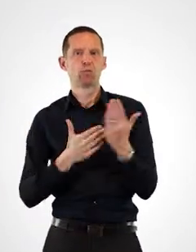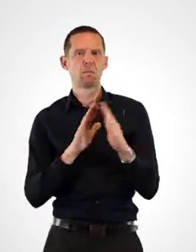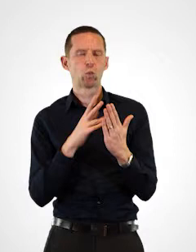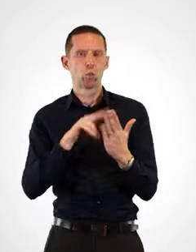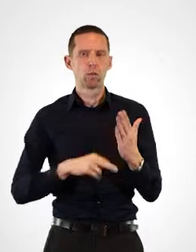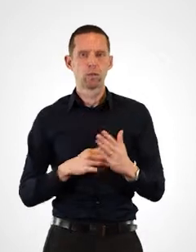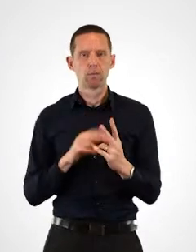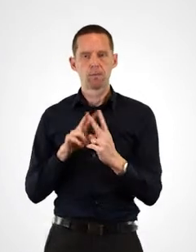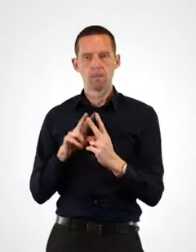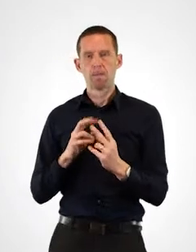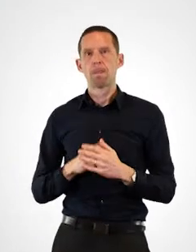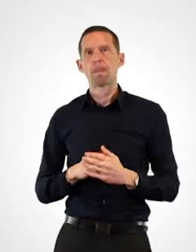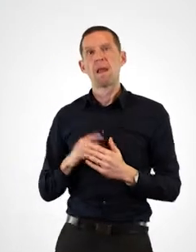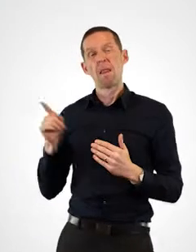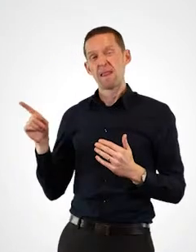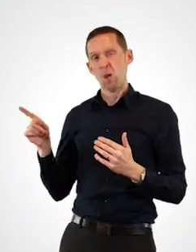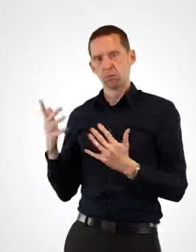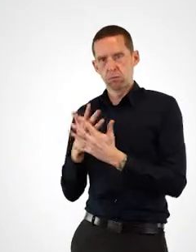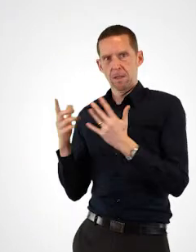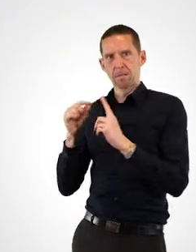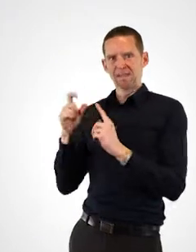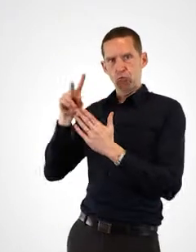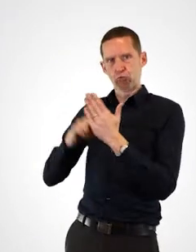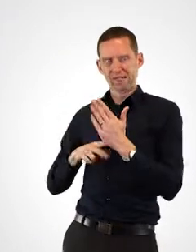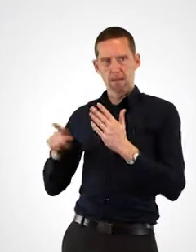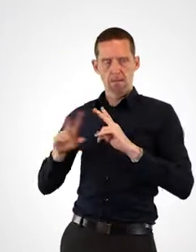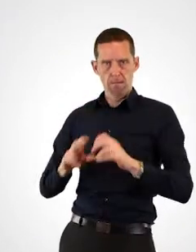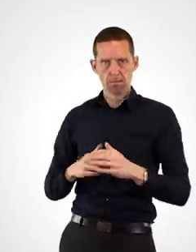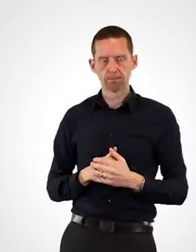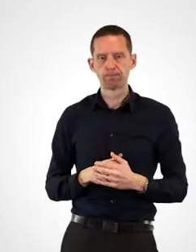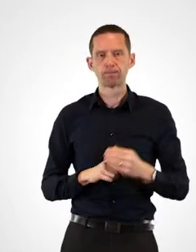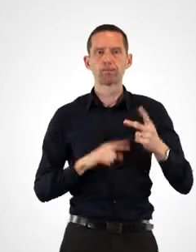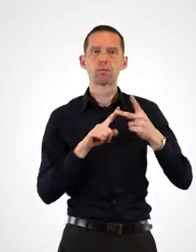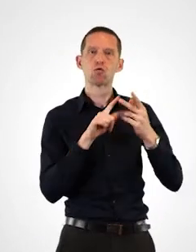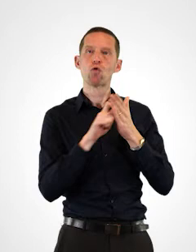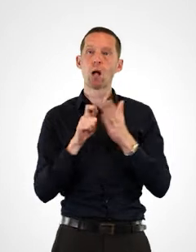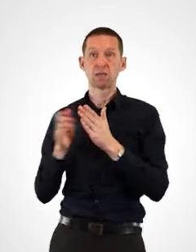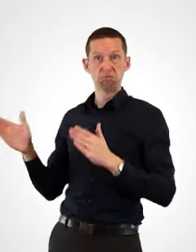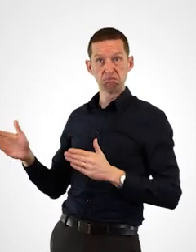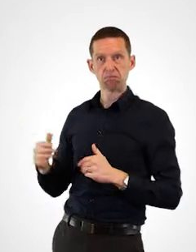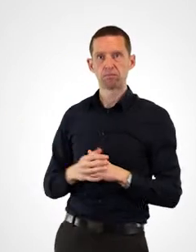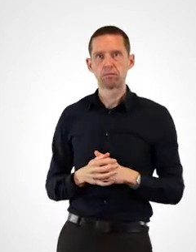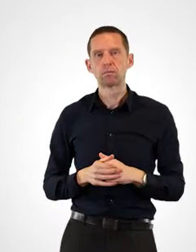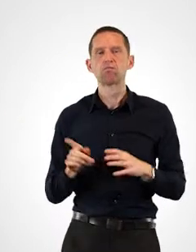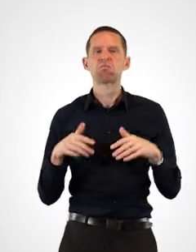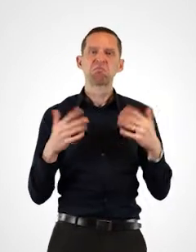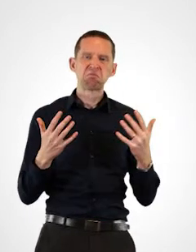largest portion in the area of reading. In terms of writing, Connie, do you want to talk a bit about that? And in